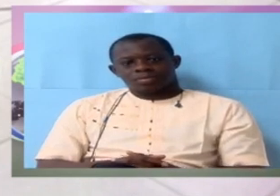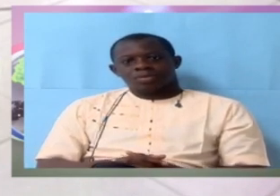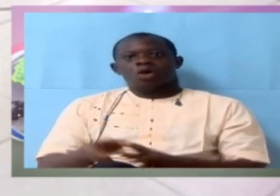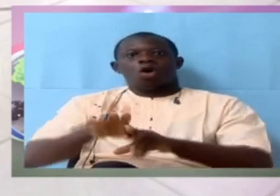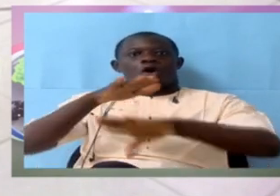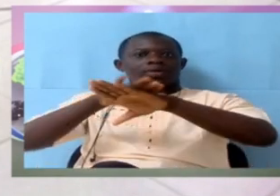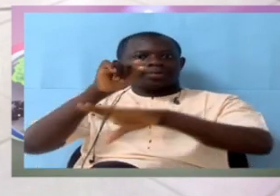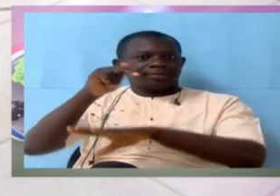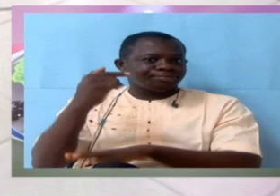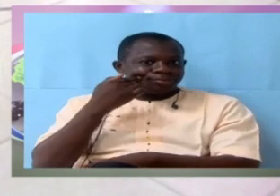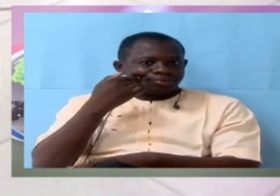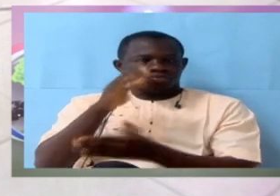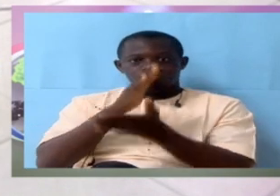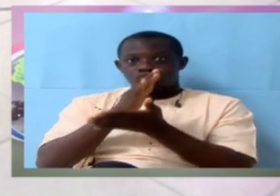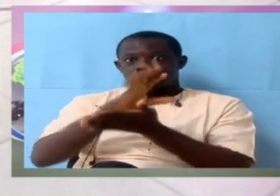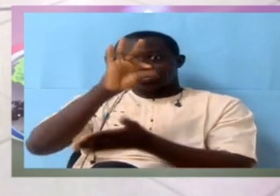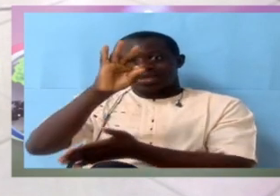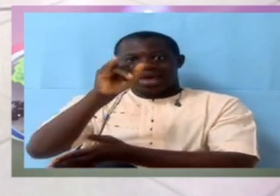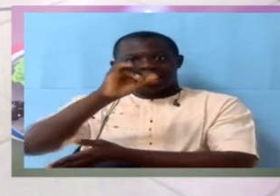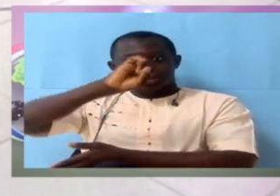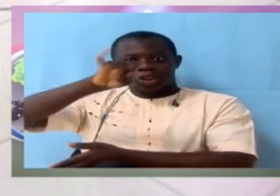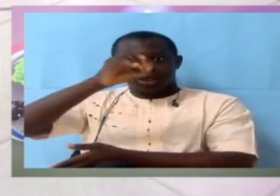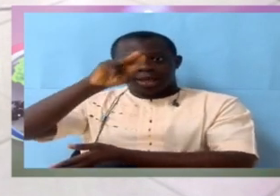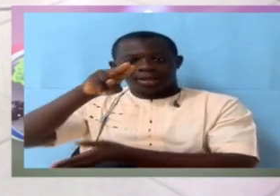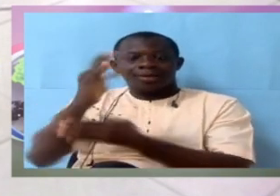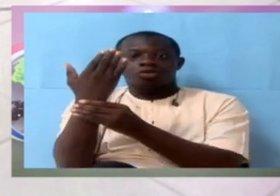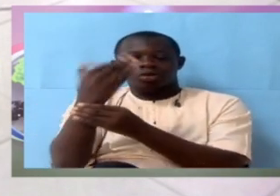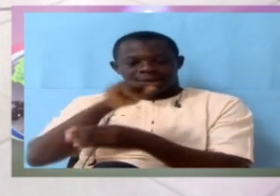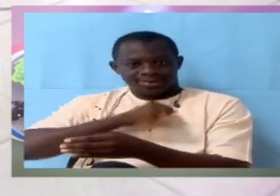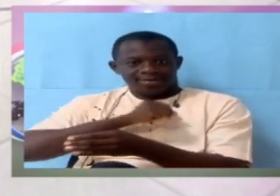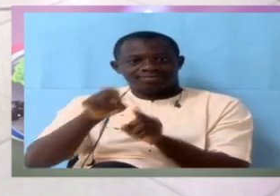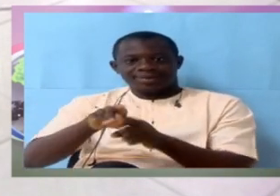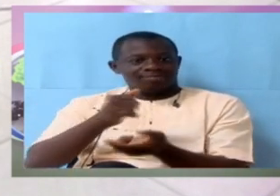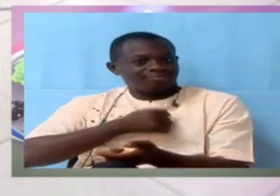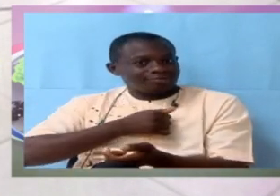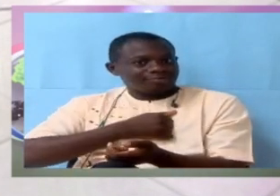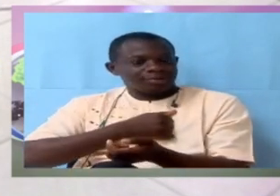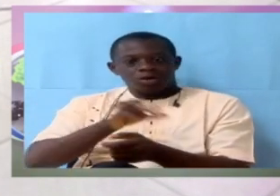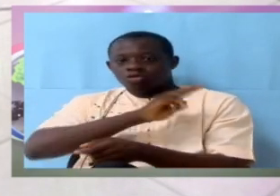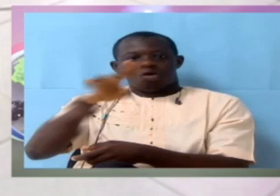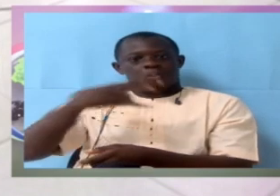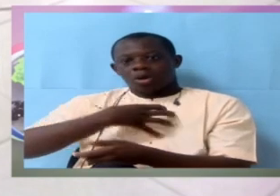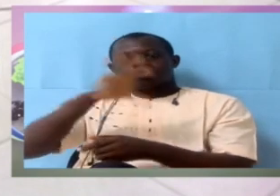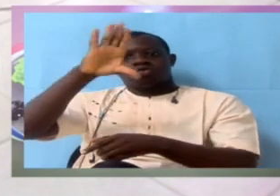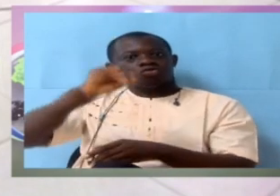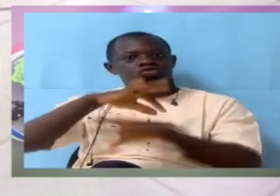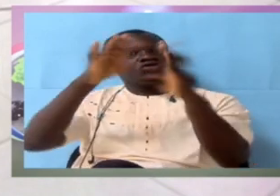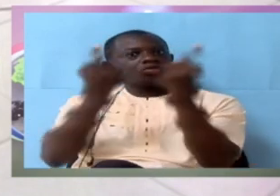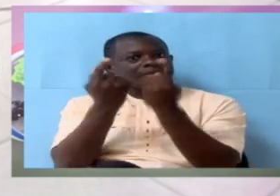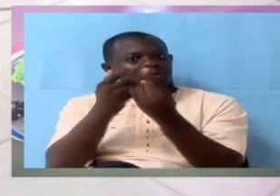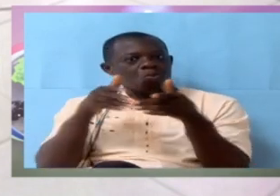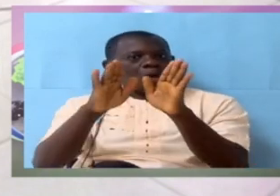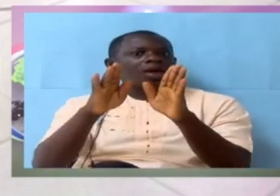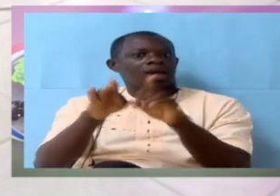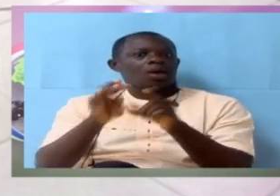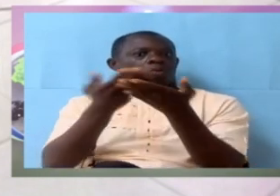that very day, Tijan was reluctant to do anything like that. But as far as this thing concerned the president, he